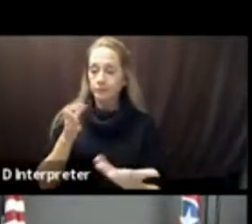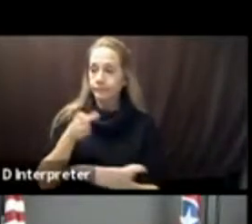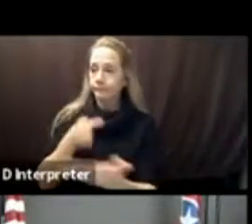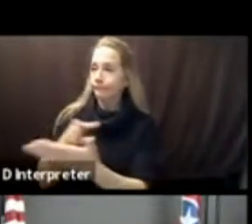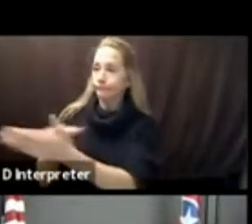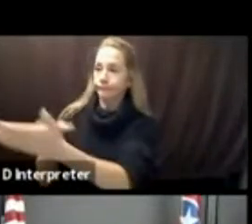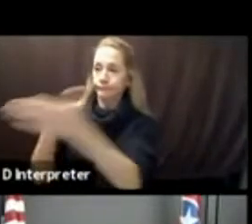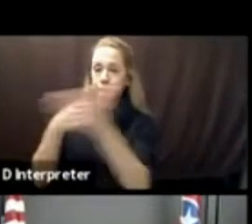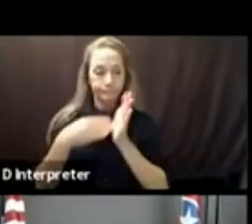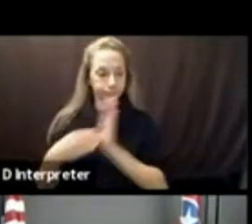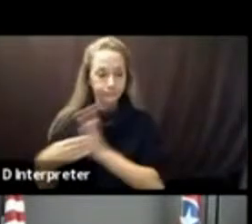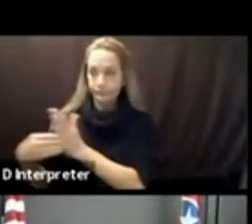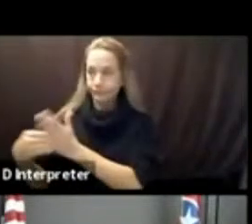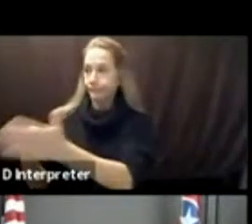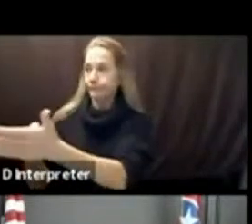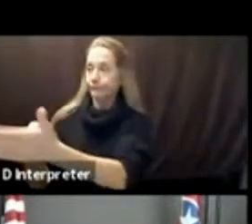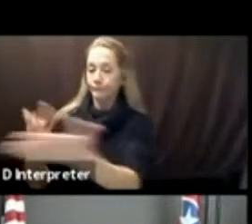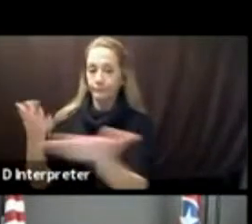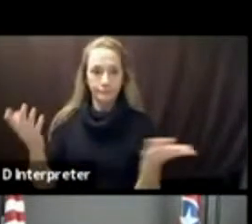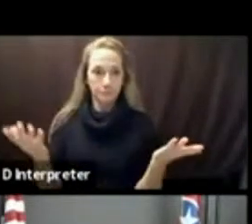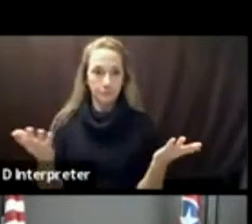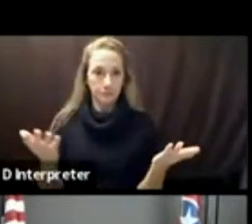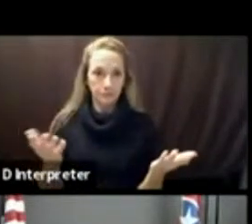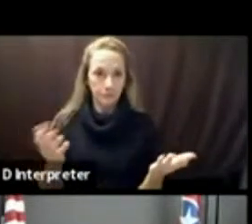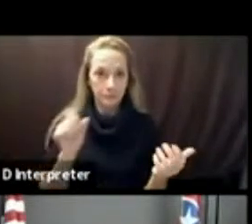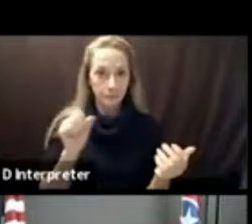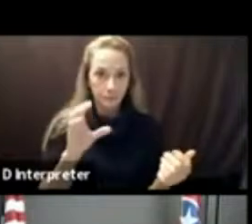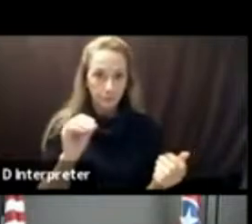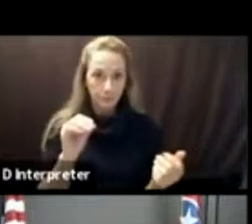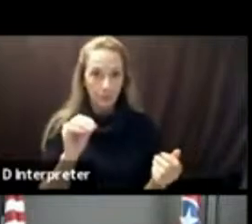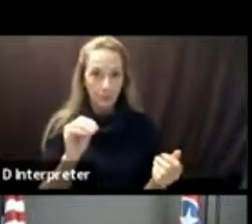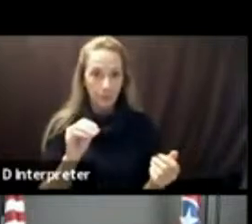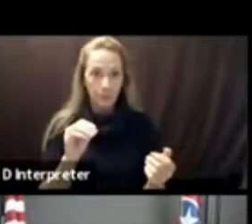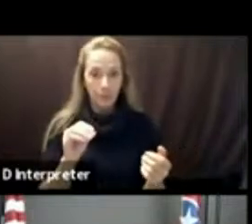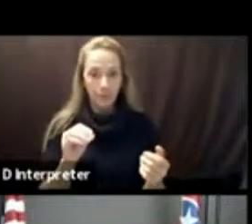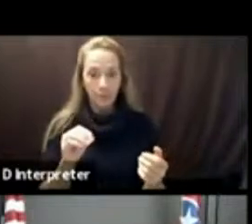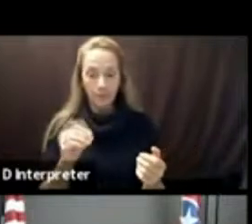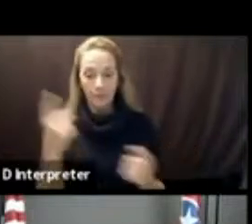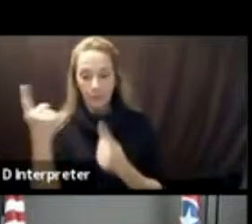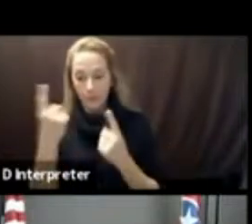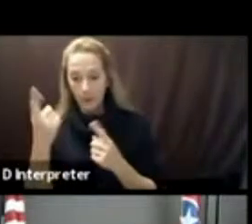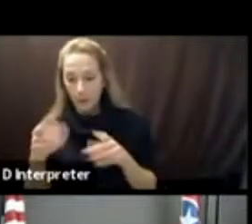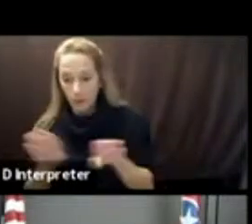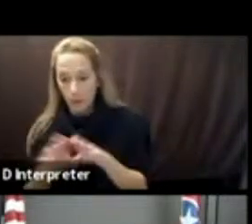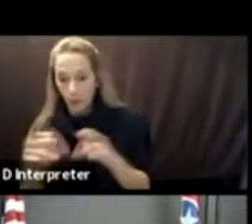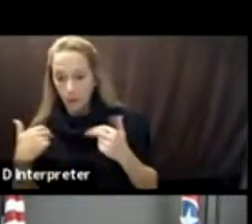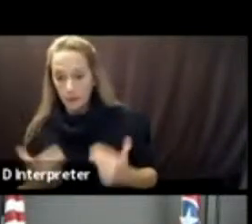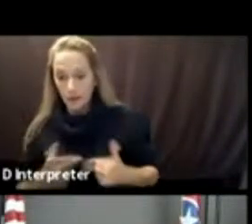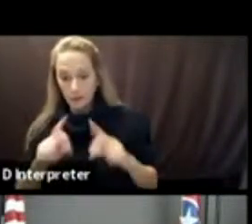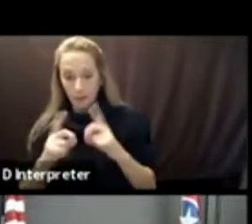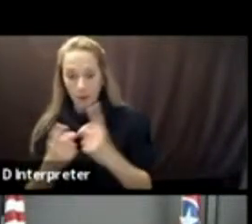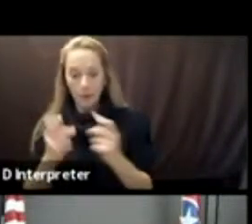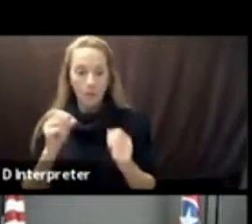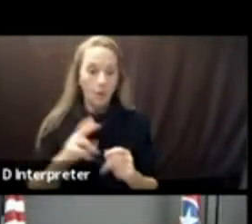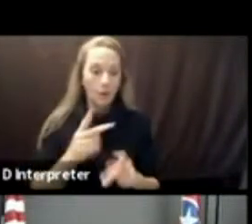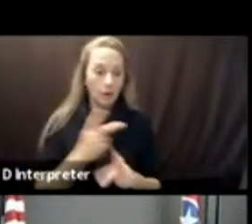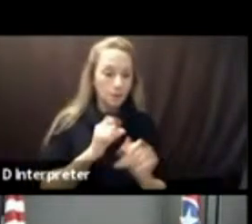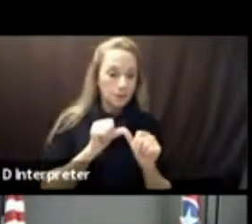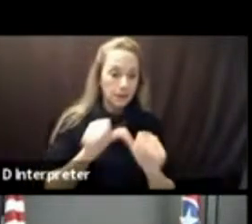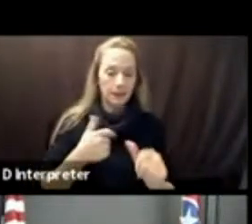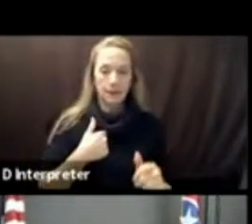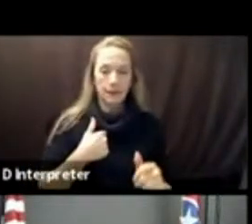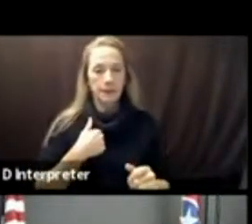In even thinking about either closing the health department down or continuing with it. I'm unclear as